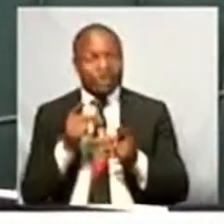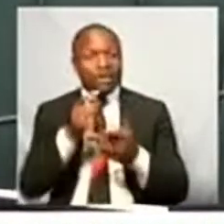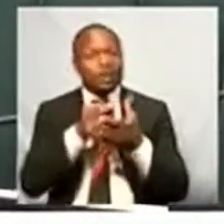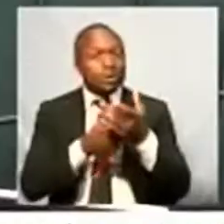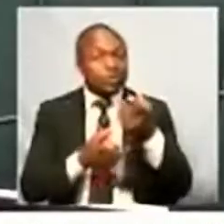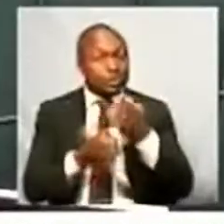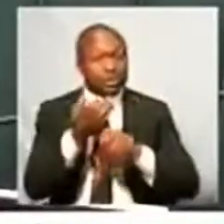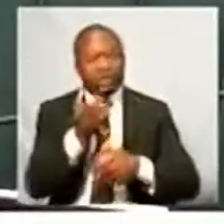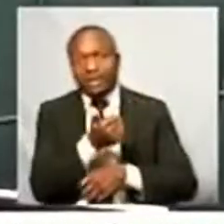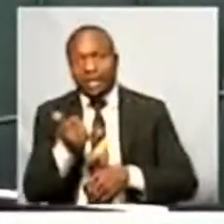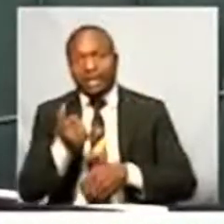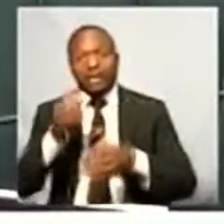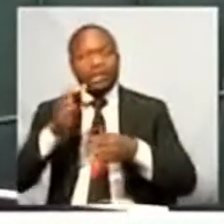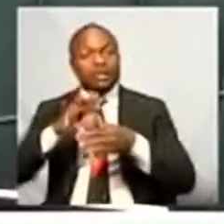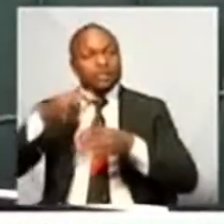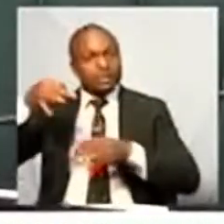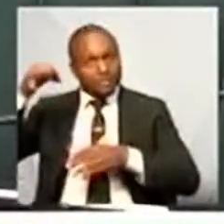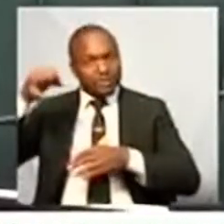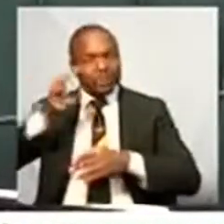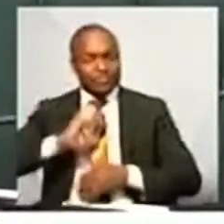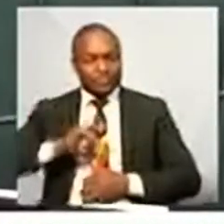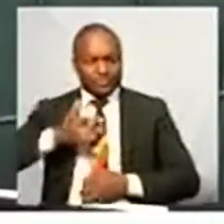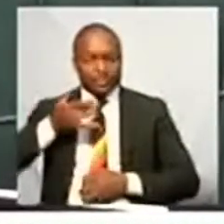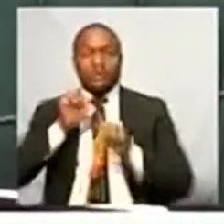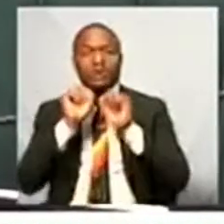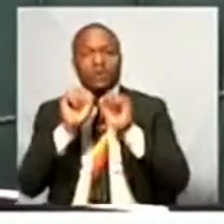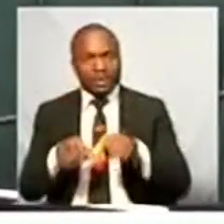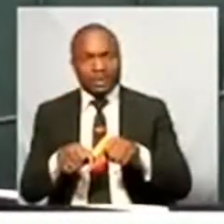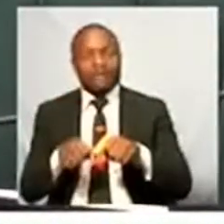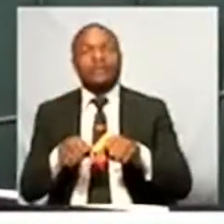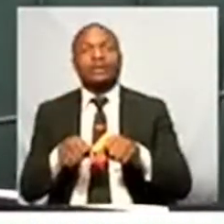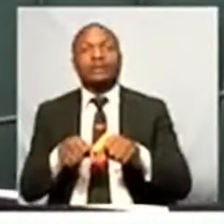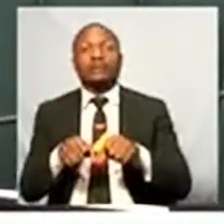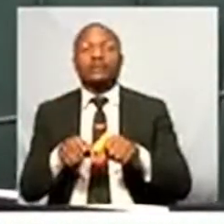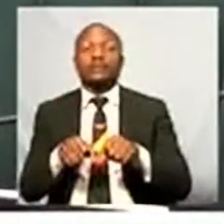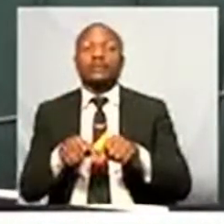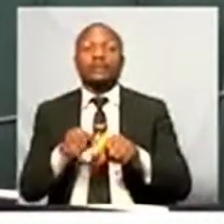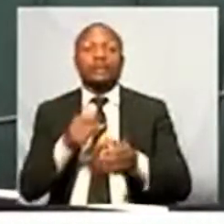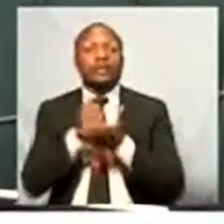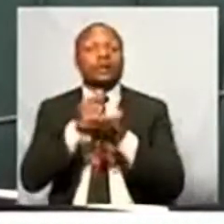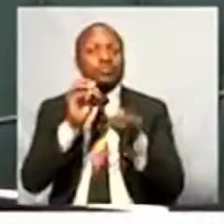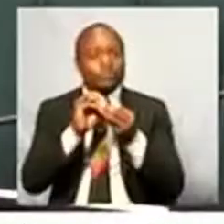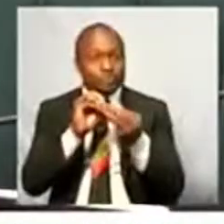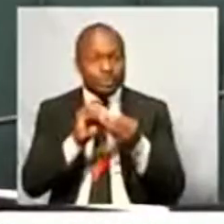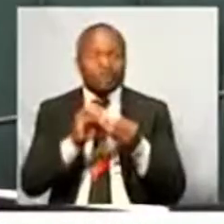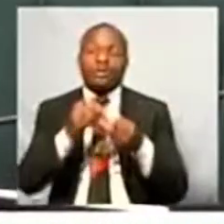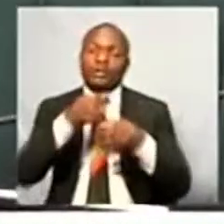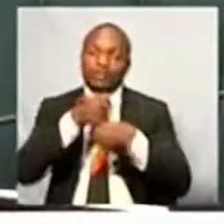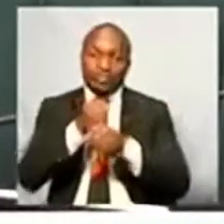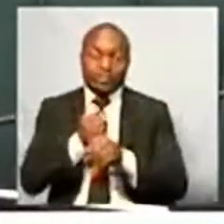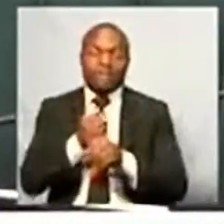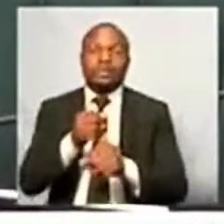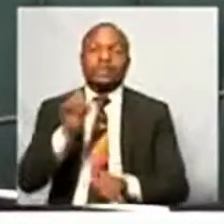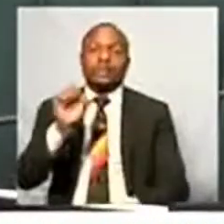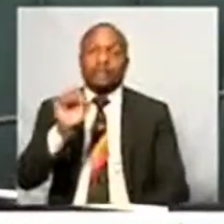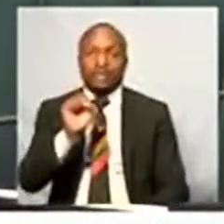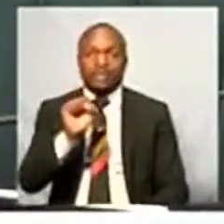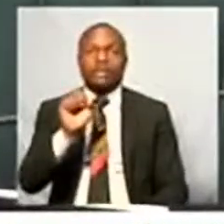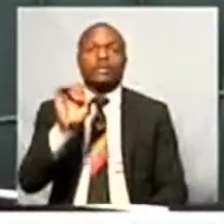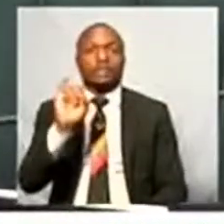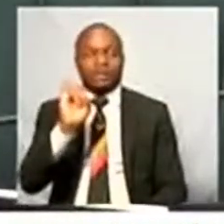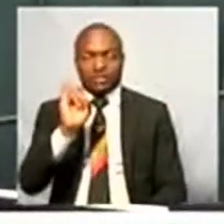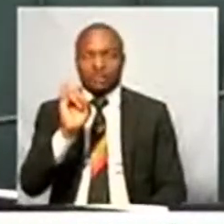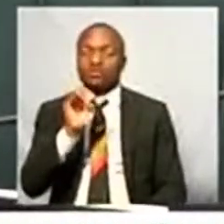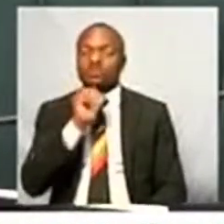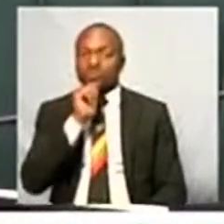consulting other stakeholders we feel could also play a critical role in coming up with this SI, which will not be disputed